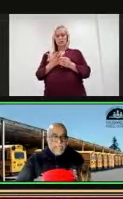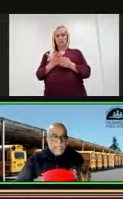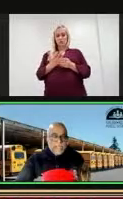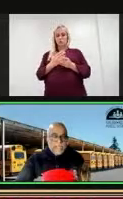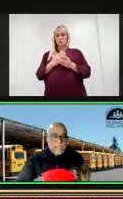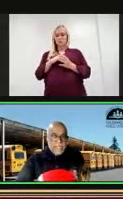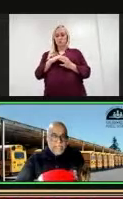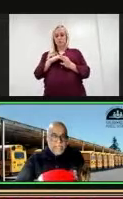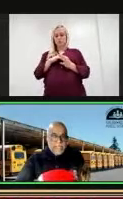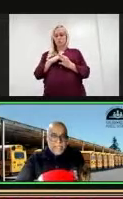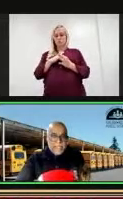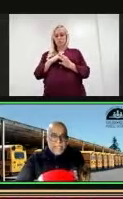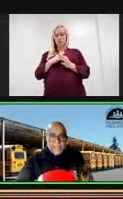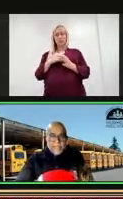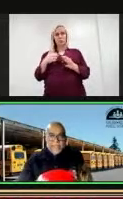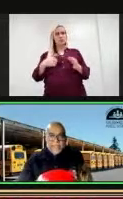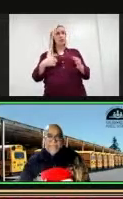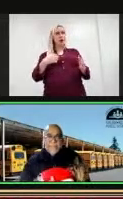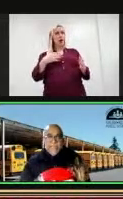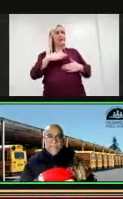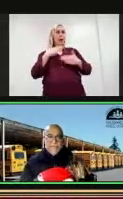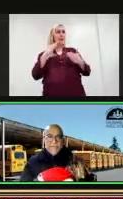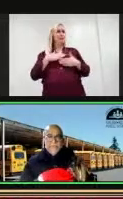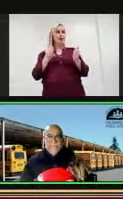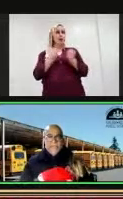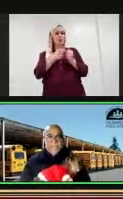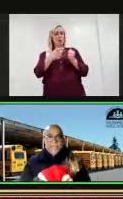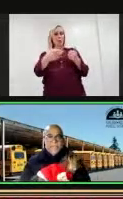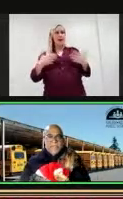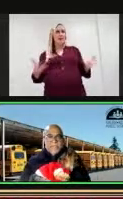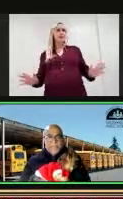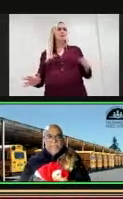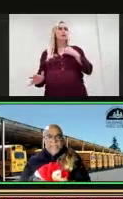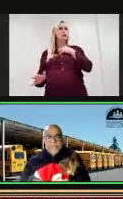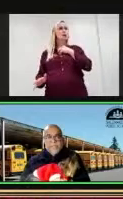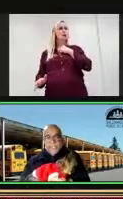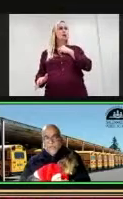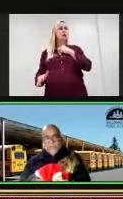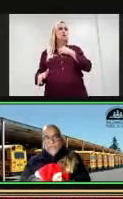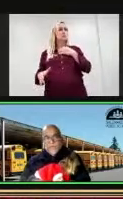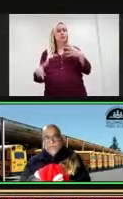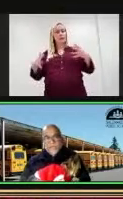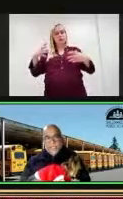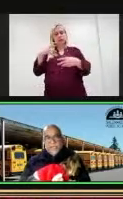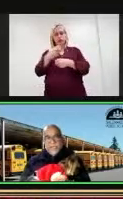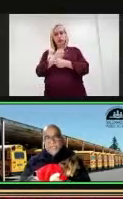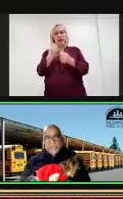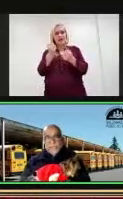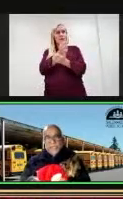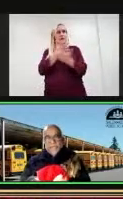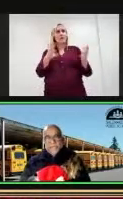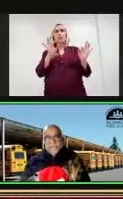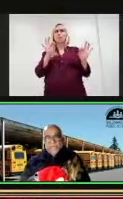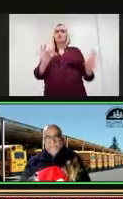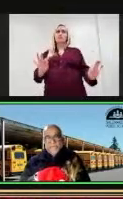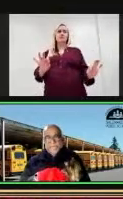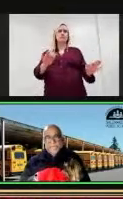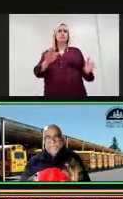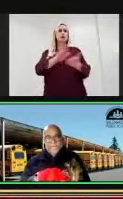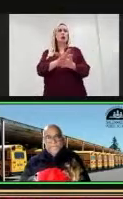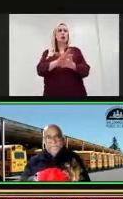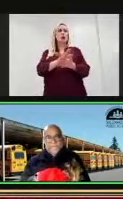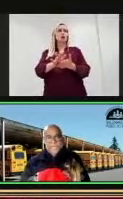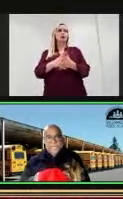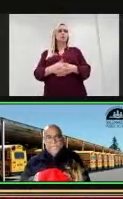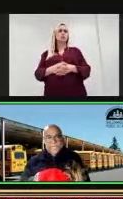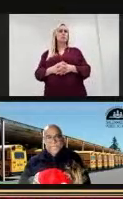I think I'm happy with what we are, and we have captured everything so beautifully and nice way.